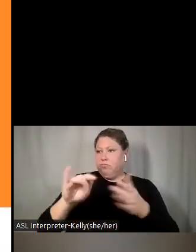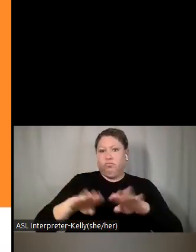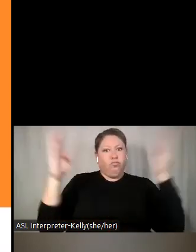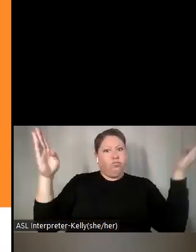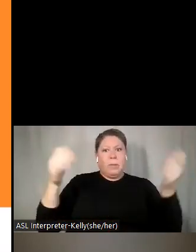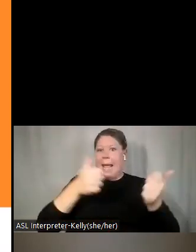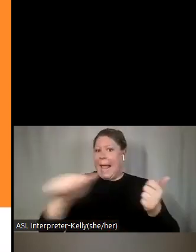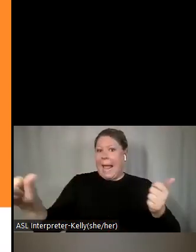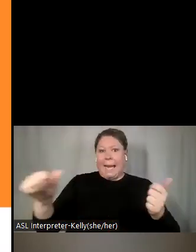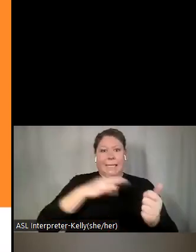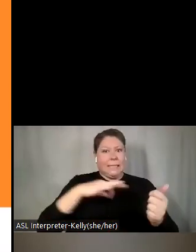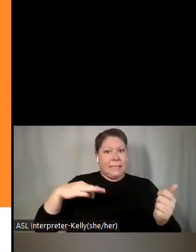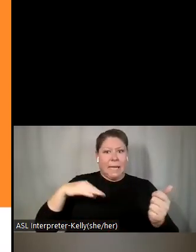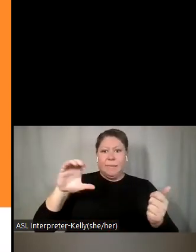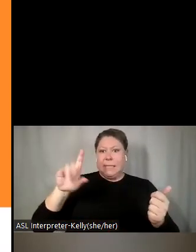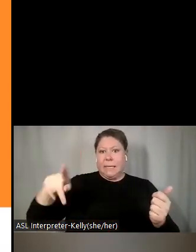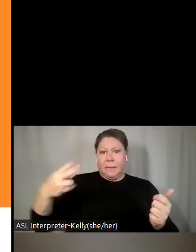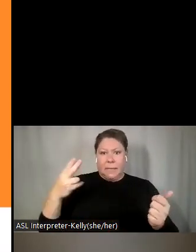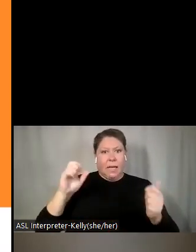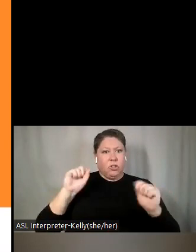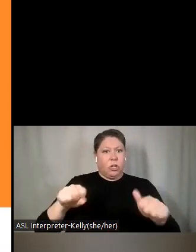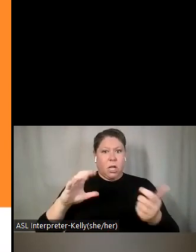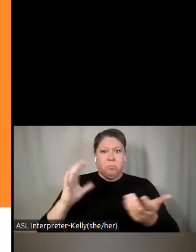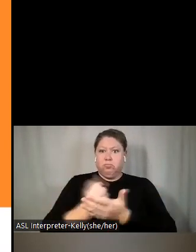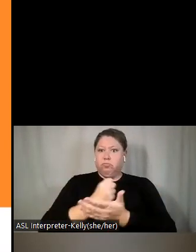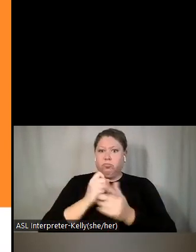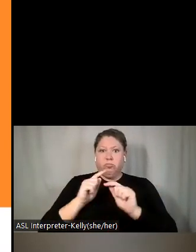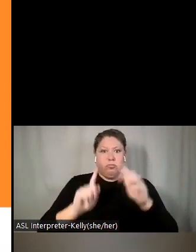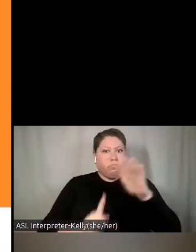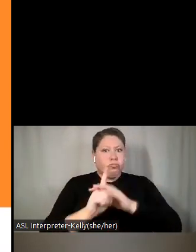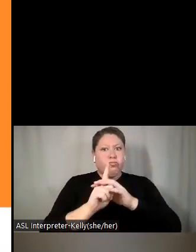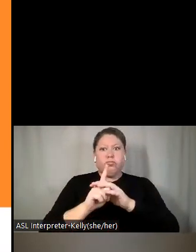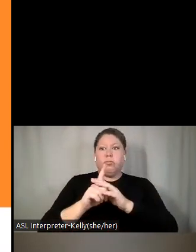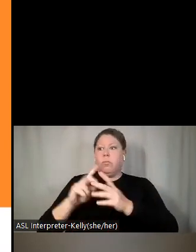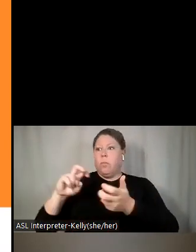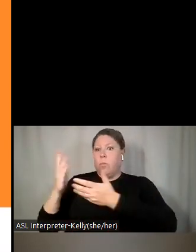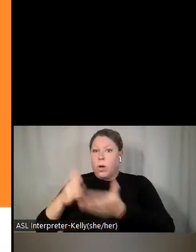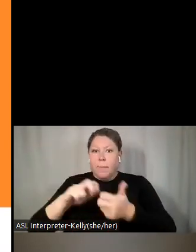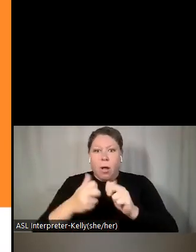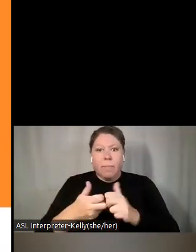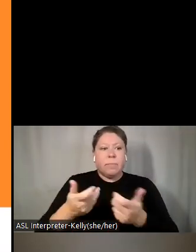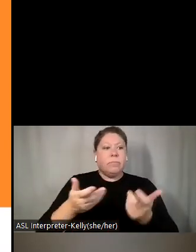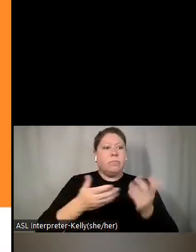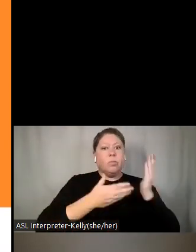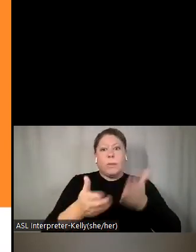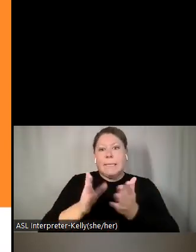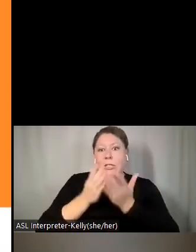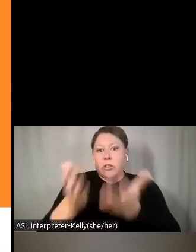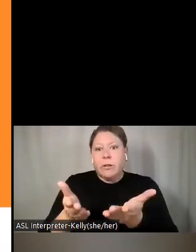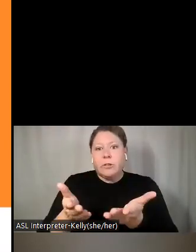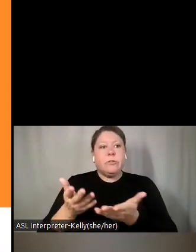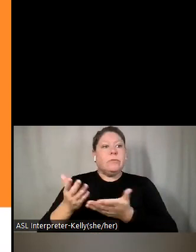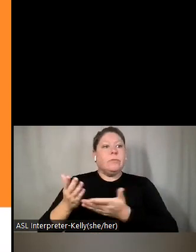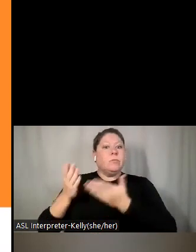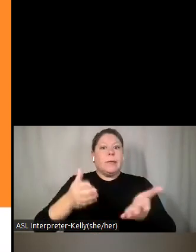across CDPH. Staff can bring problems, question, ideas to